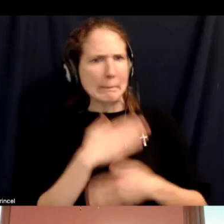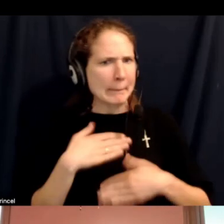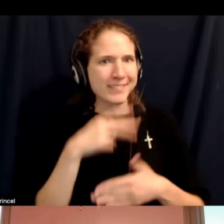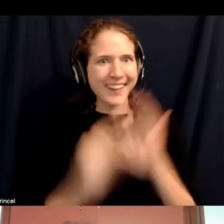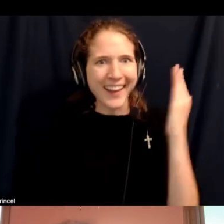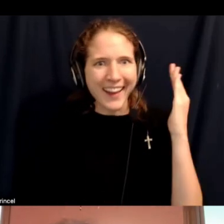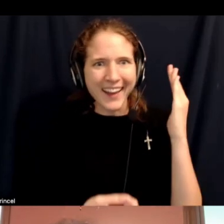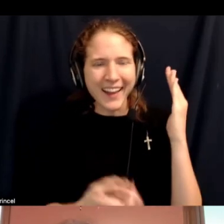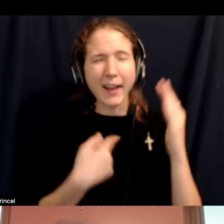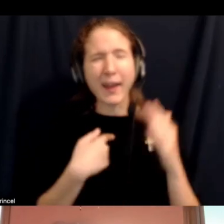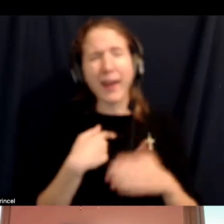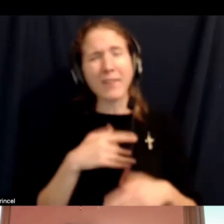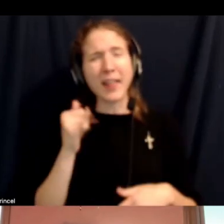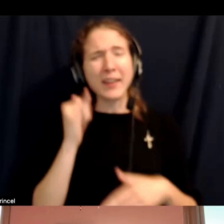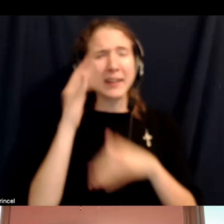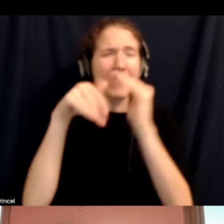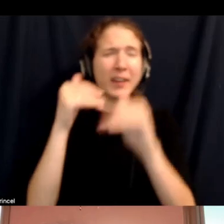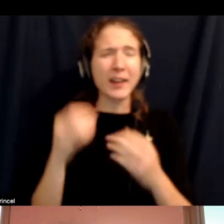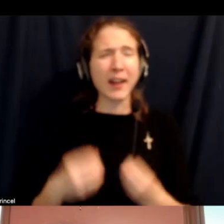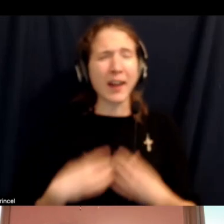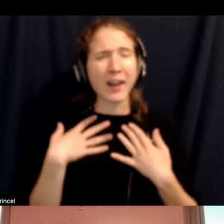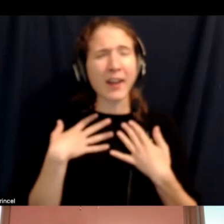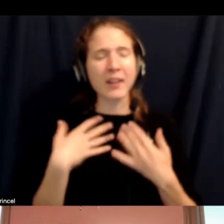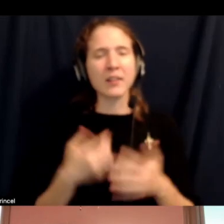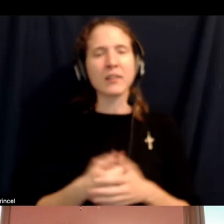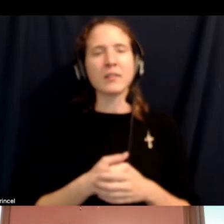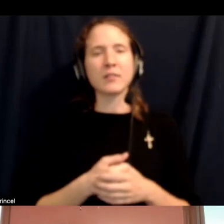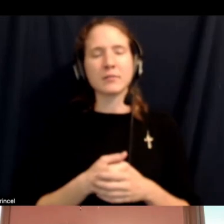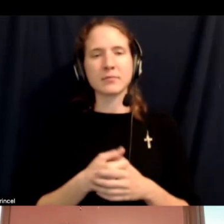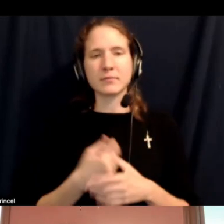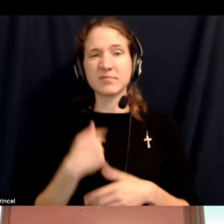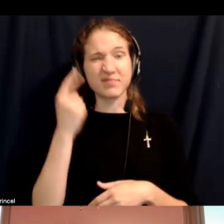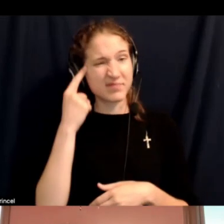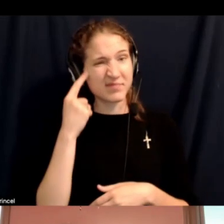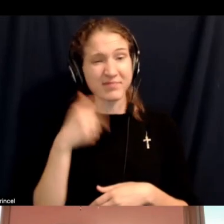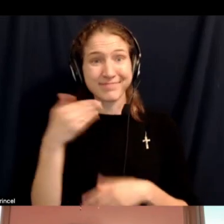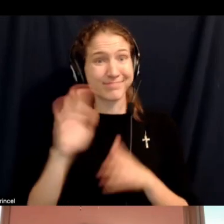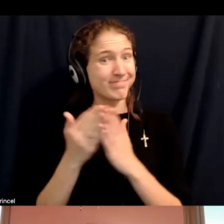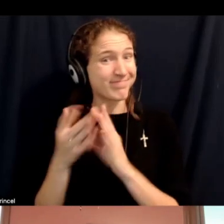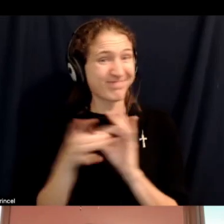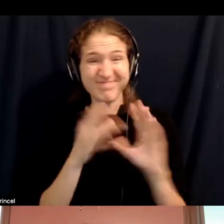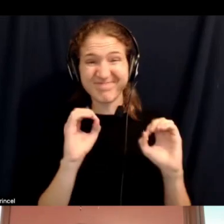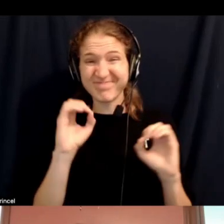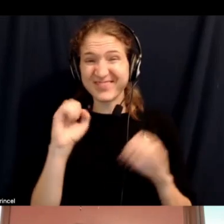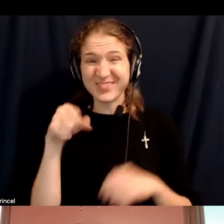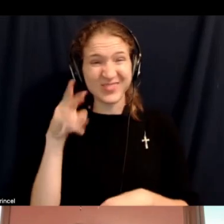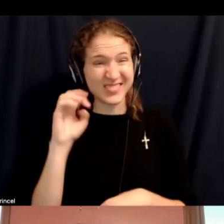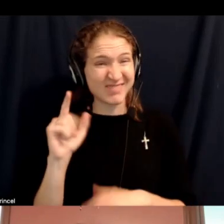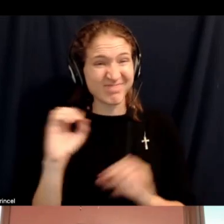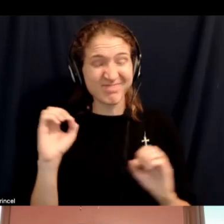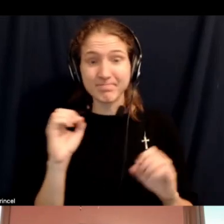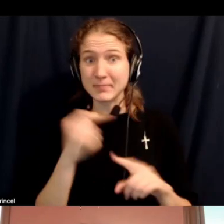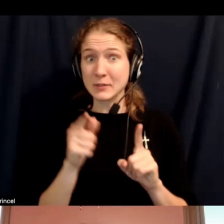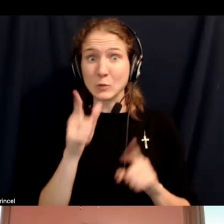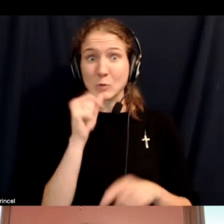I was in heaven, and I don't think there's a sequel, but who knows? And also I did, some